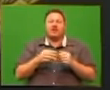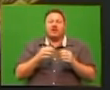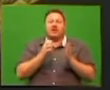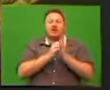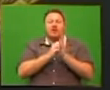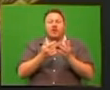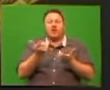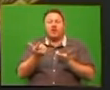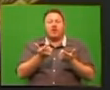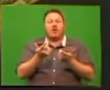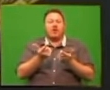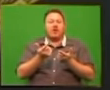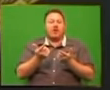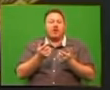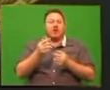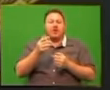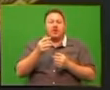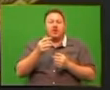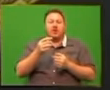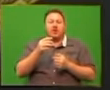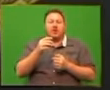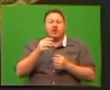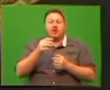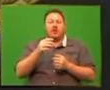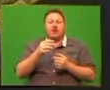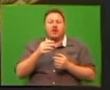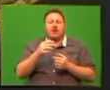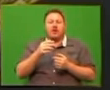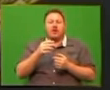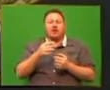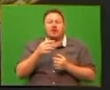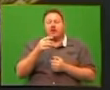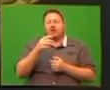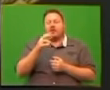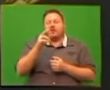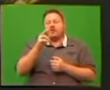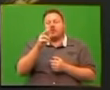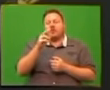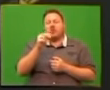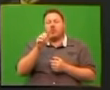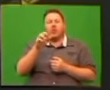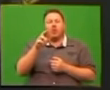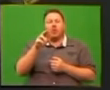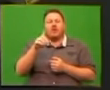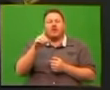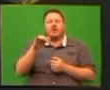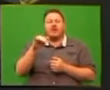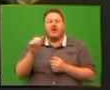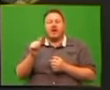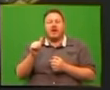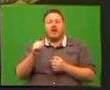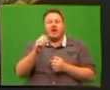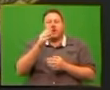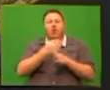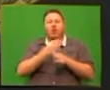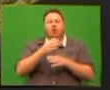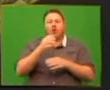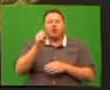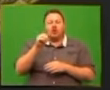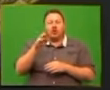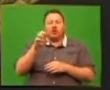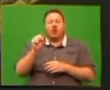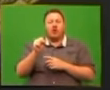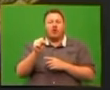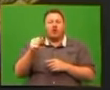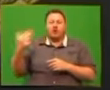Nodie, who was doing work for SARS and was shot and critically injured in eThekwini yesterday, in broad daylight. She